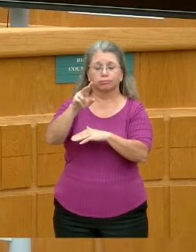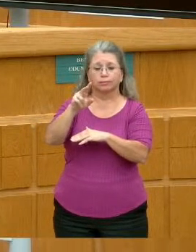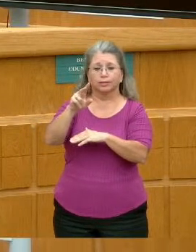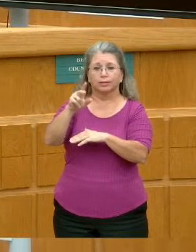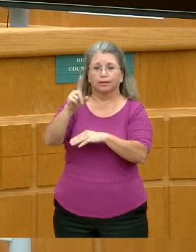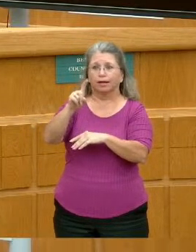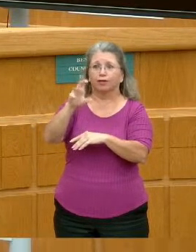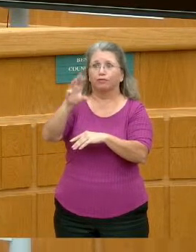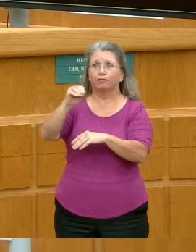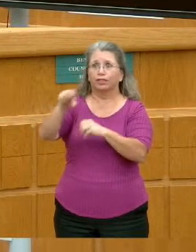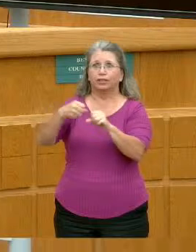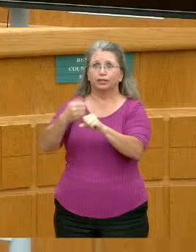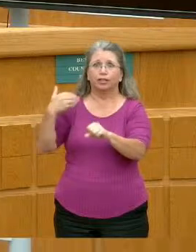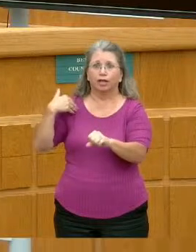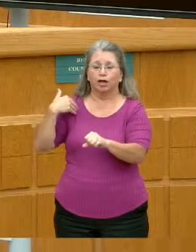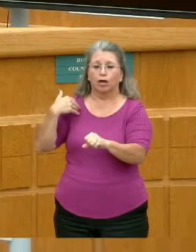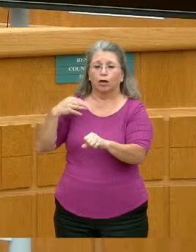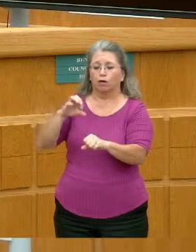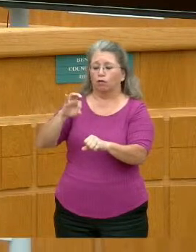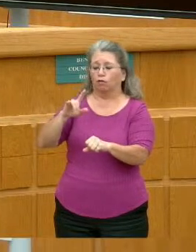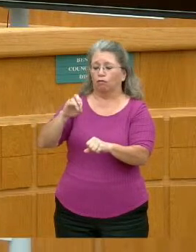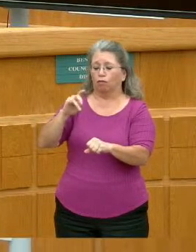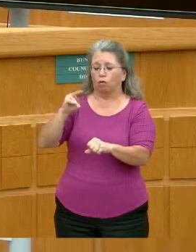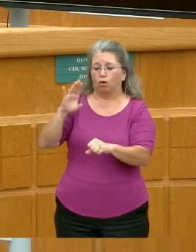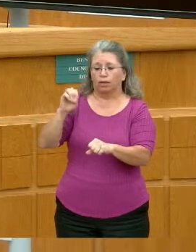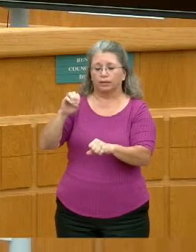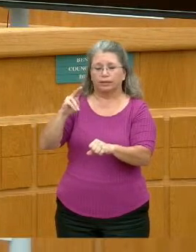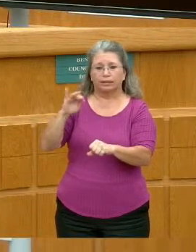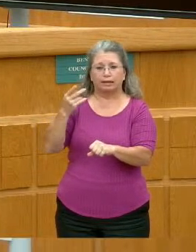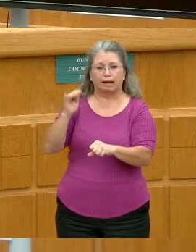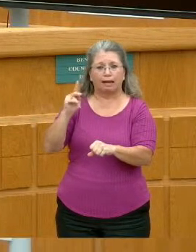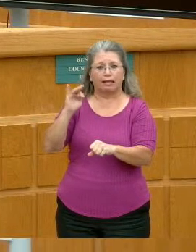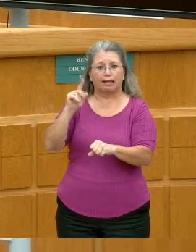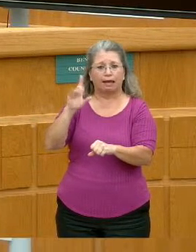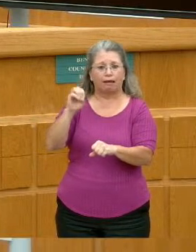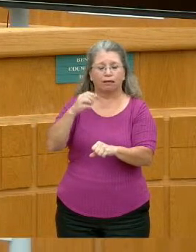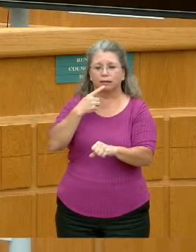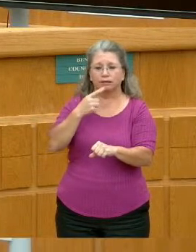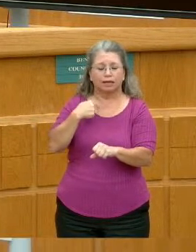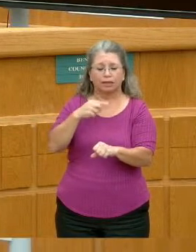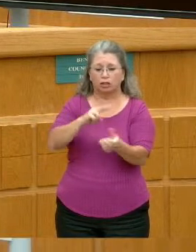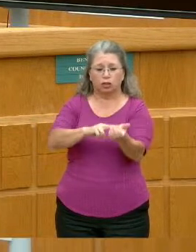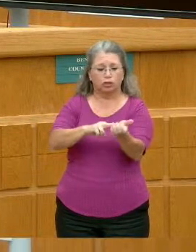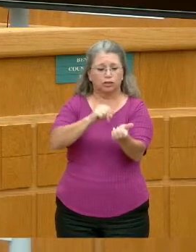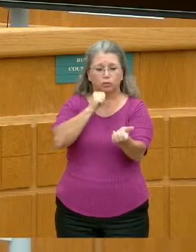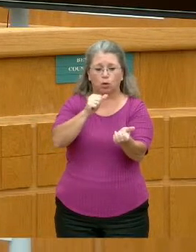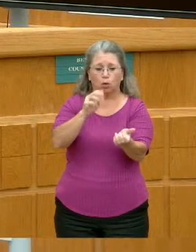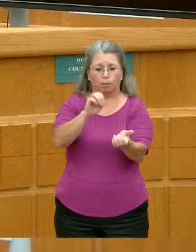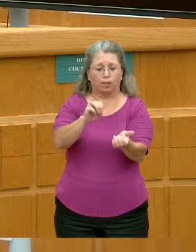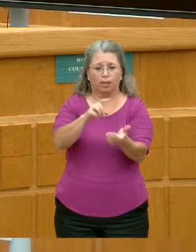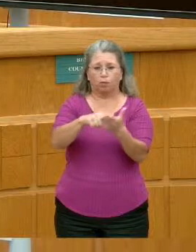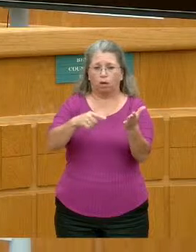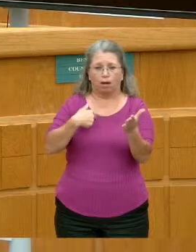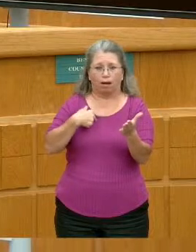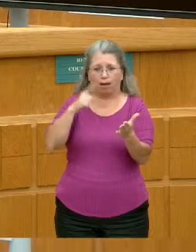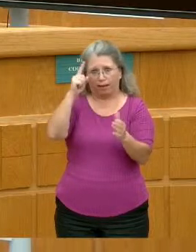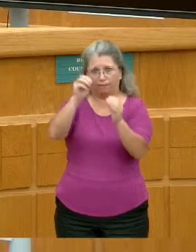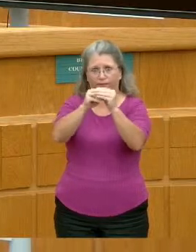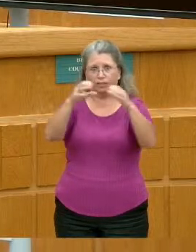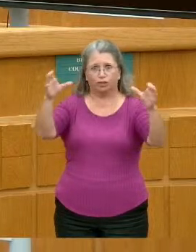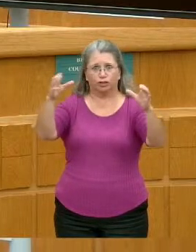the nurses won't really be the nurses that she envisioned for the next 150 years. But she was absolutely